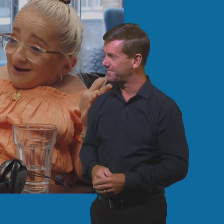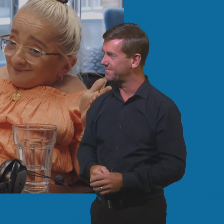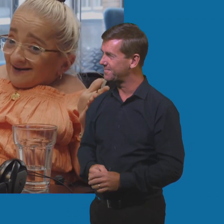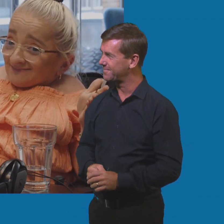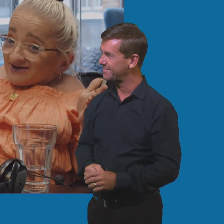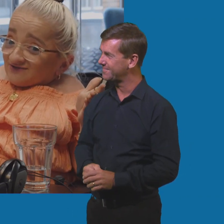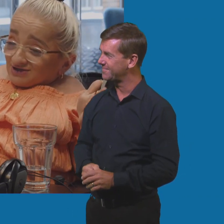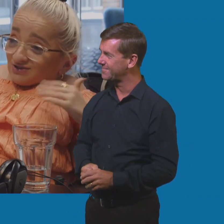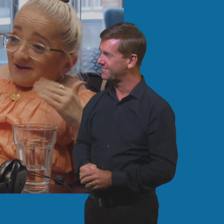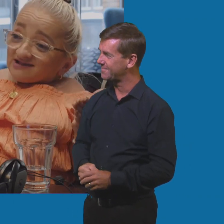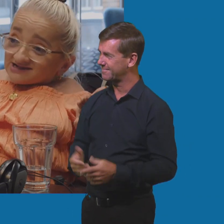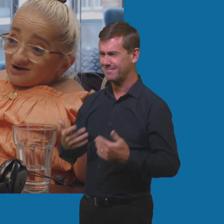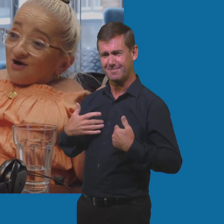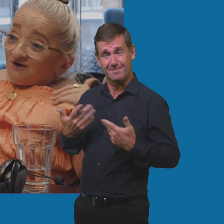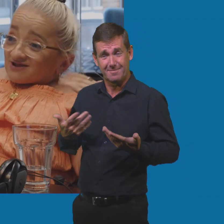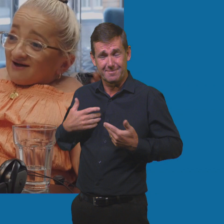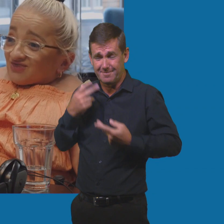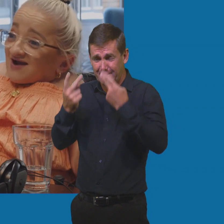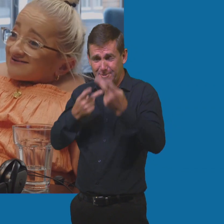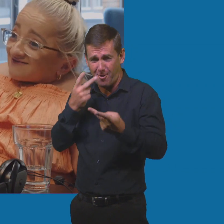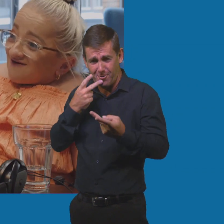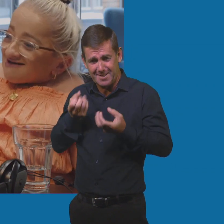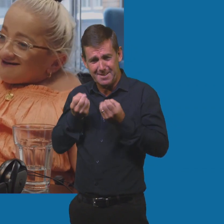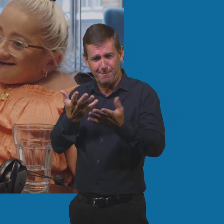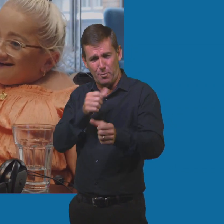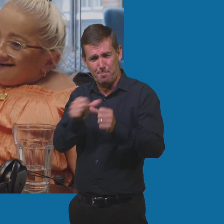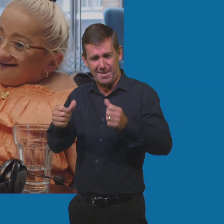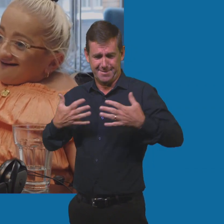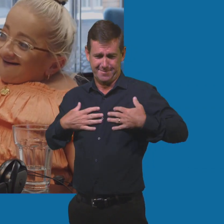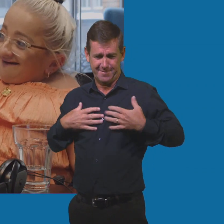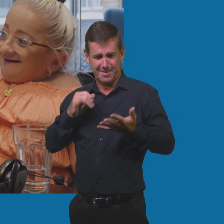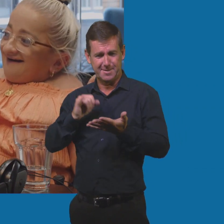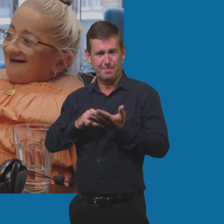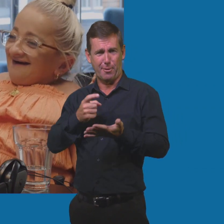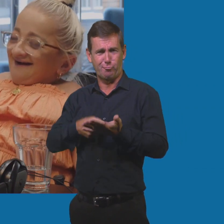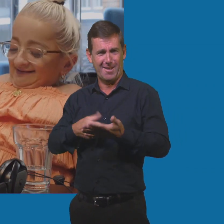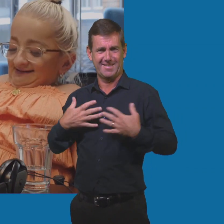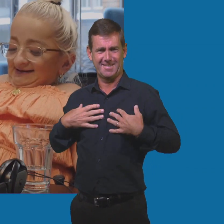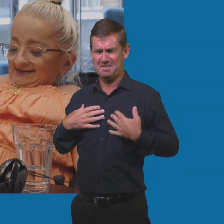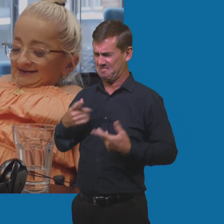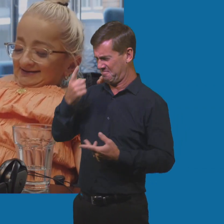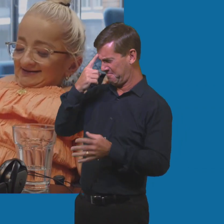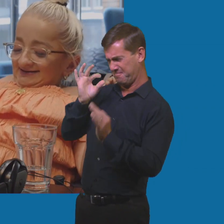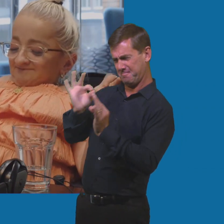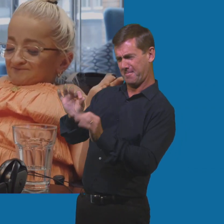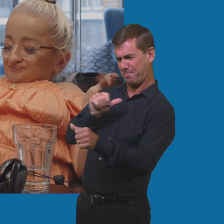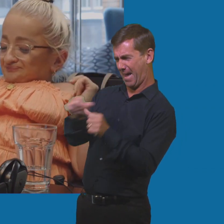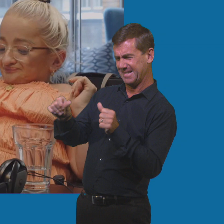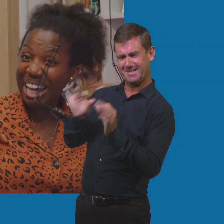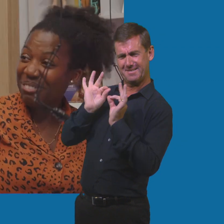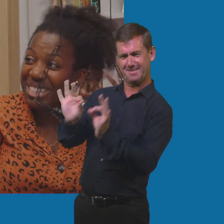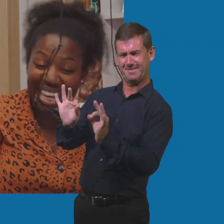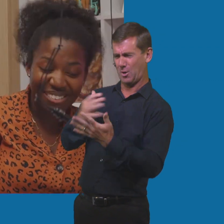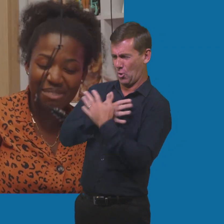I mean, I'm giving you the best of Samantha Rank right here. I felt that. It felt like it was the best. I loved it.